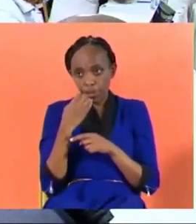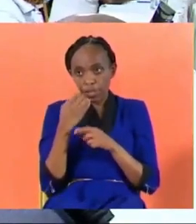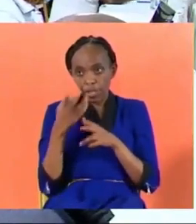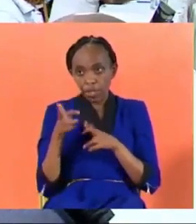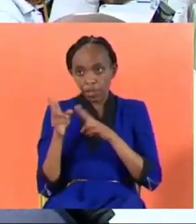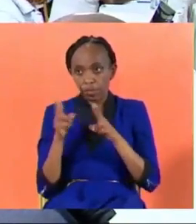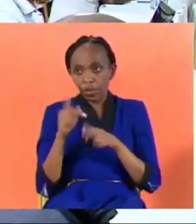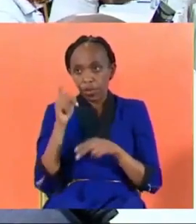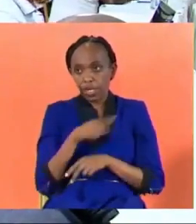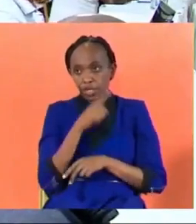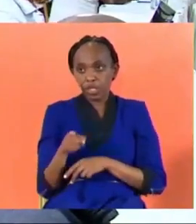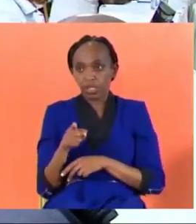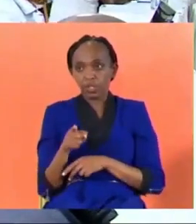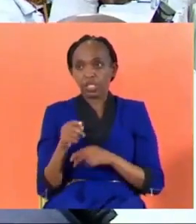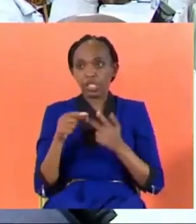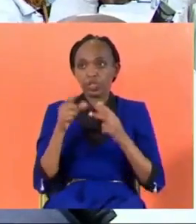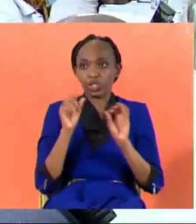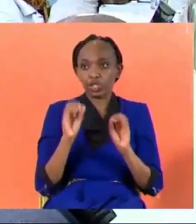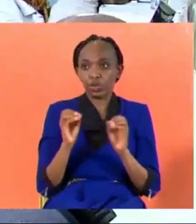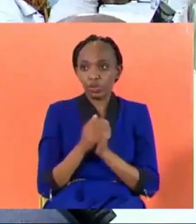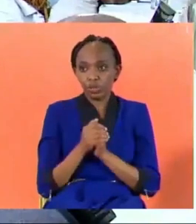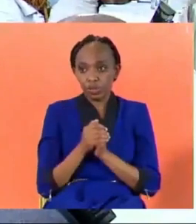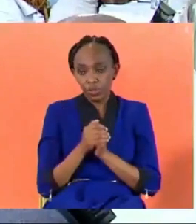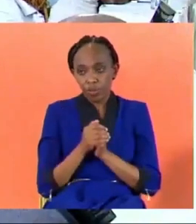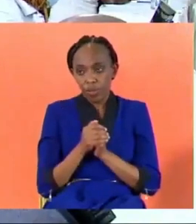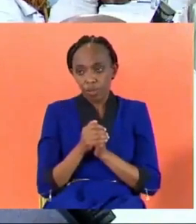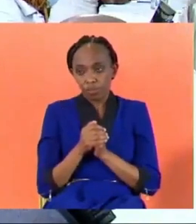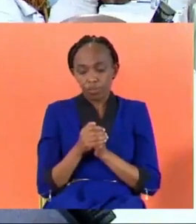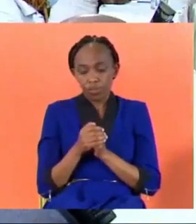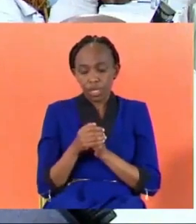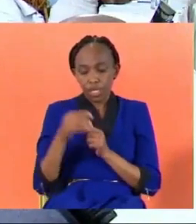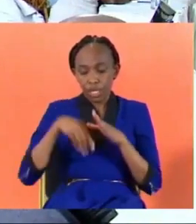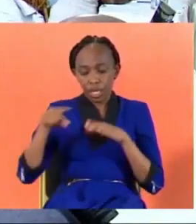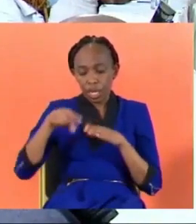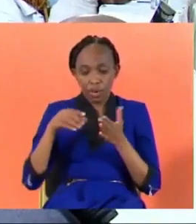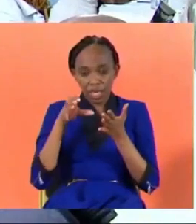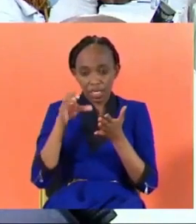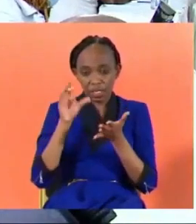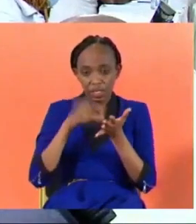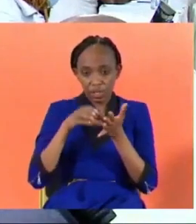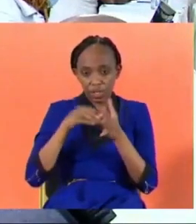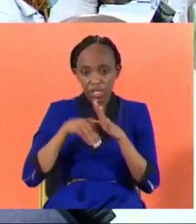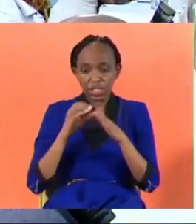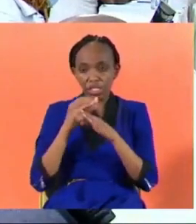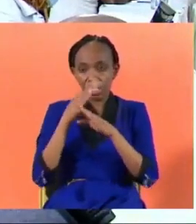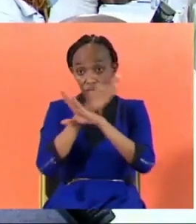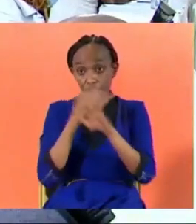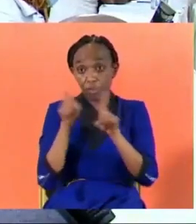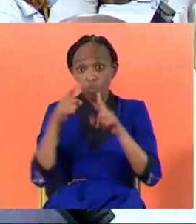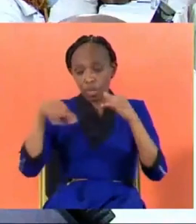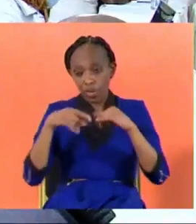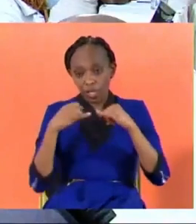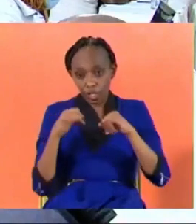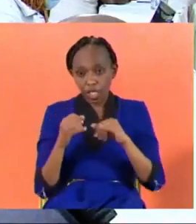obviously, cancellation is not an option when it comes to our debt situation in Zambia. So we're trying to educate the media and also